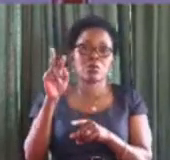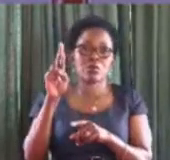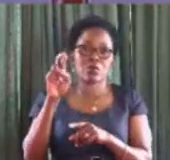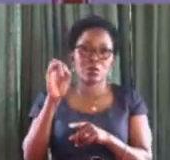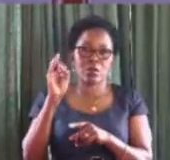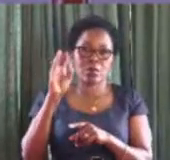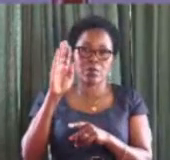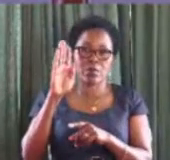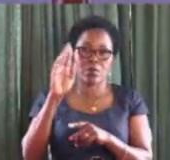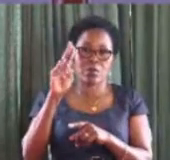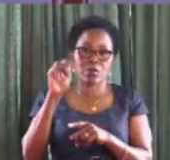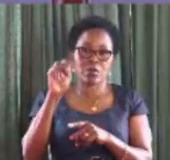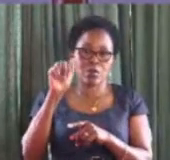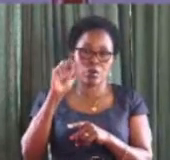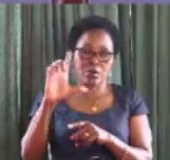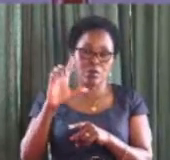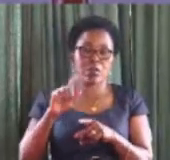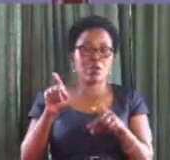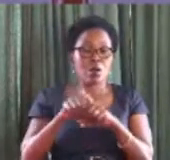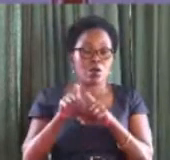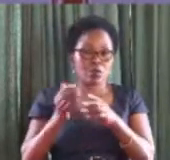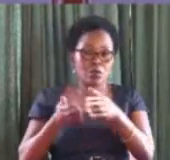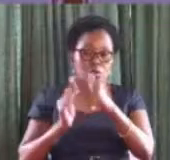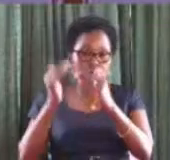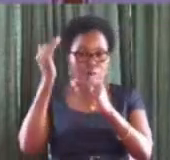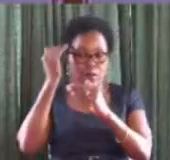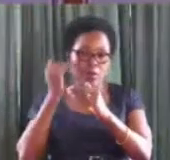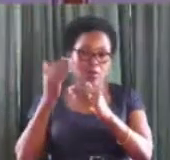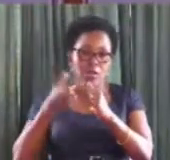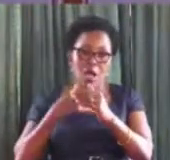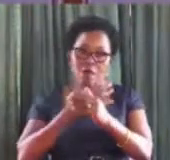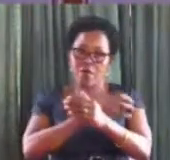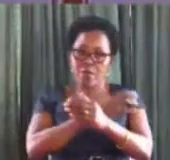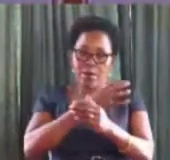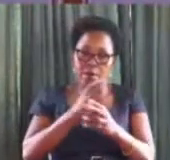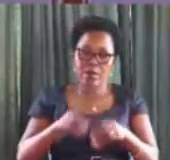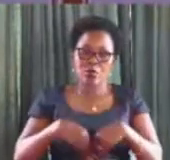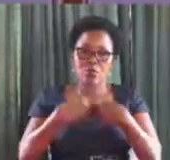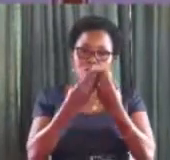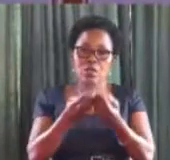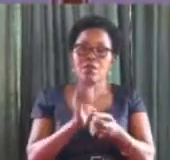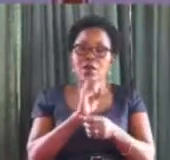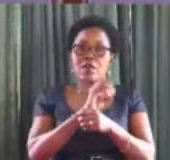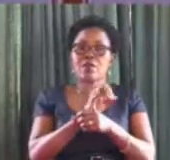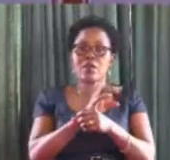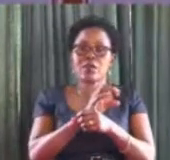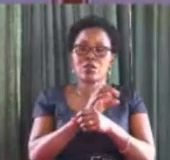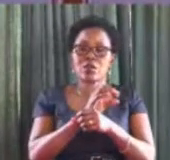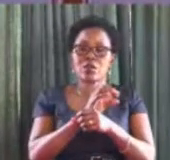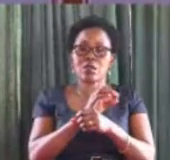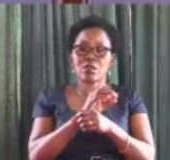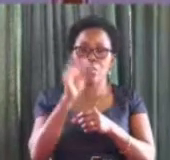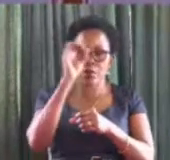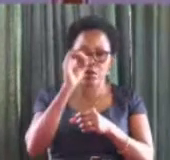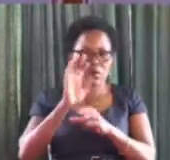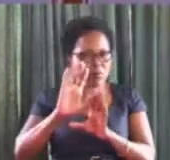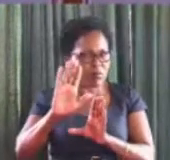It has jurisdiction to give advisory opinion. Other courts and tribunals, my lord?